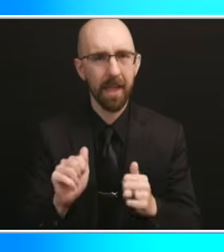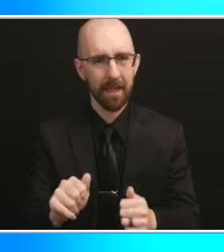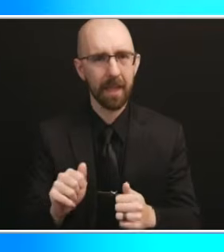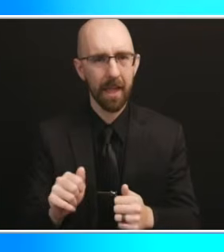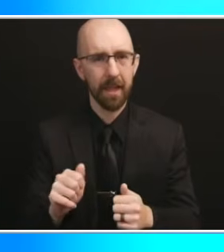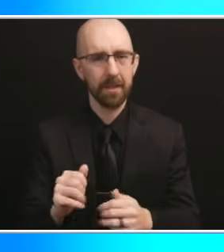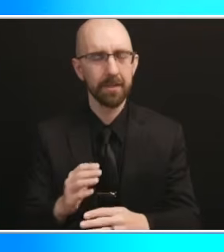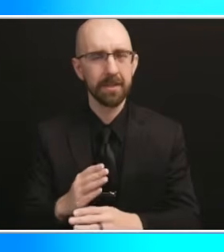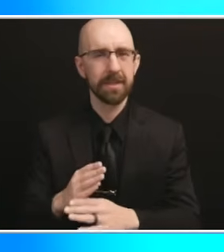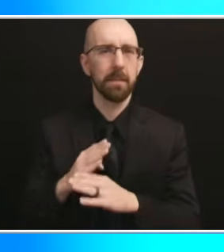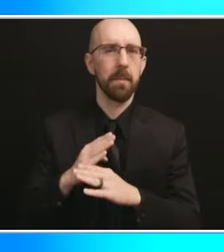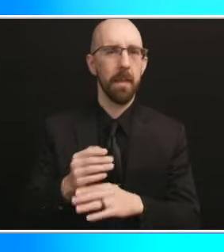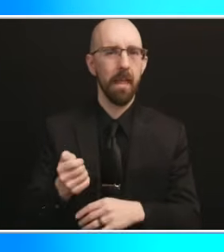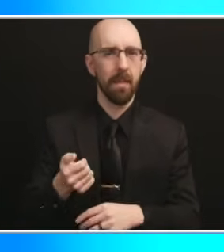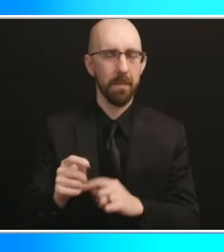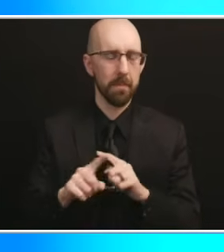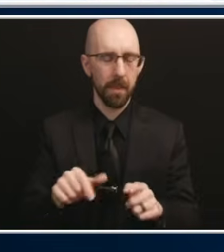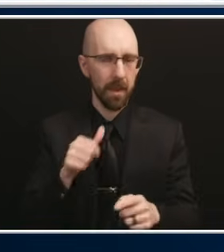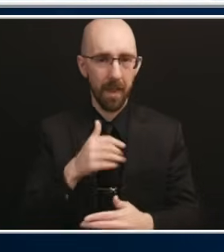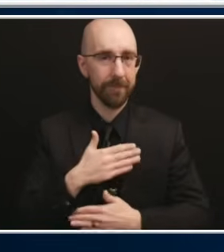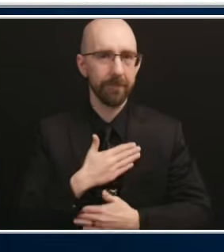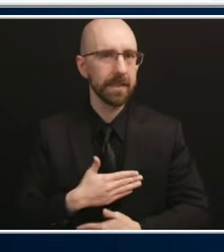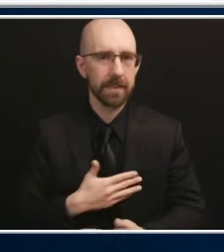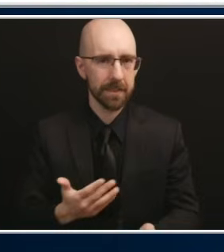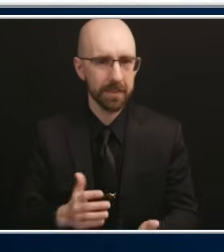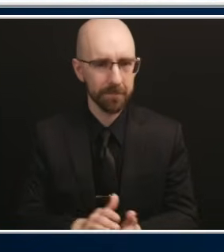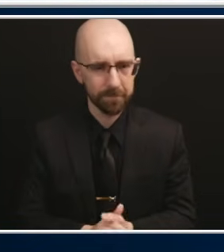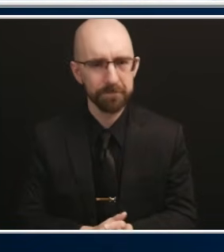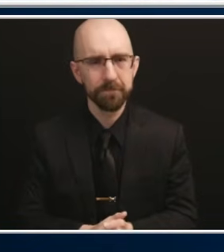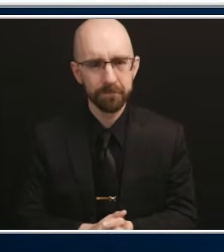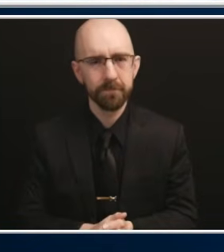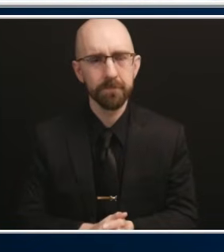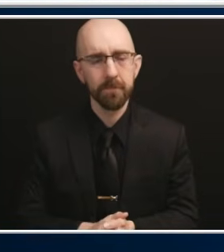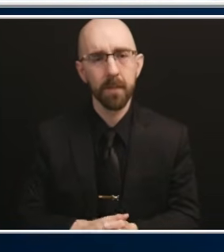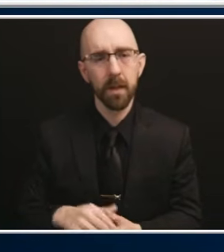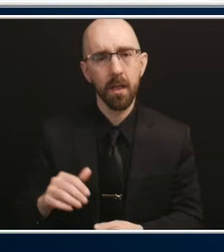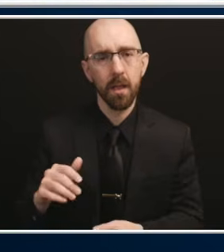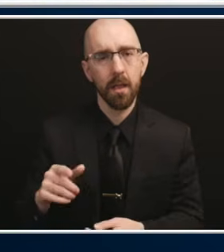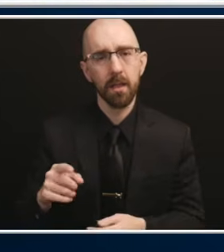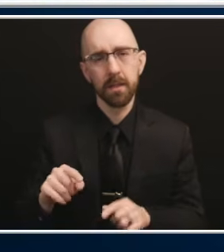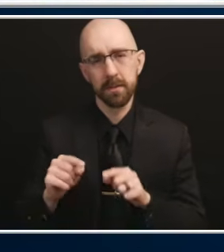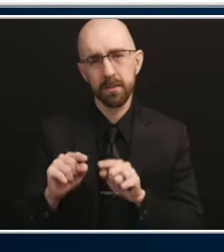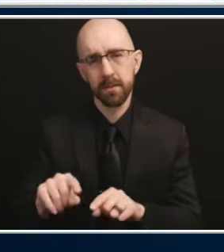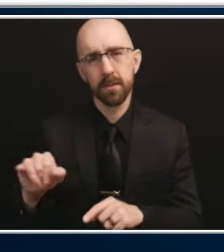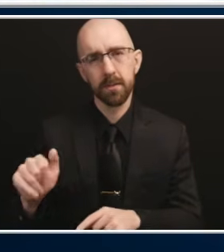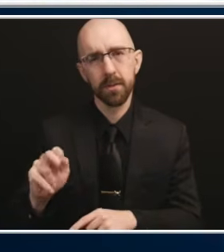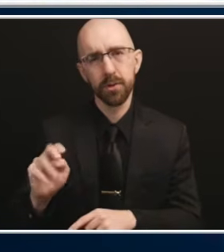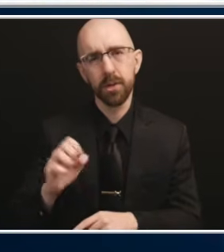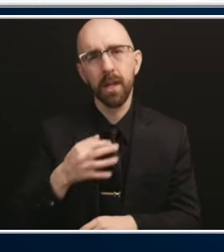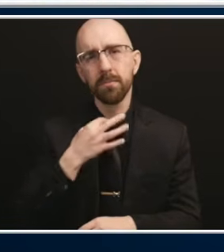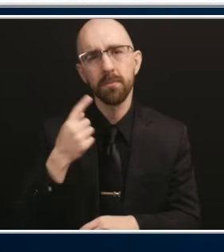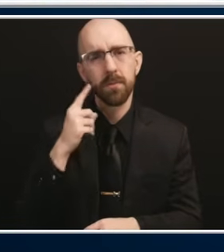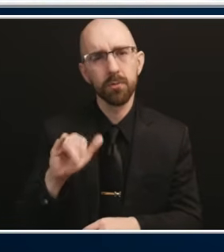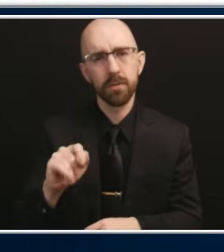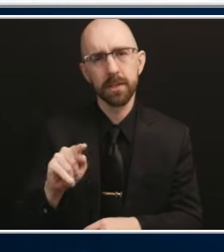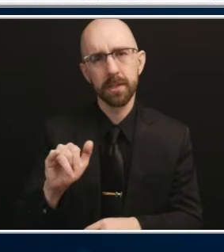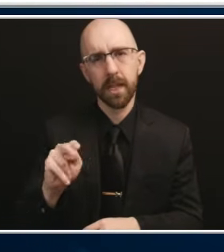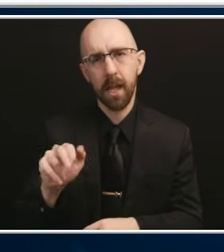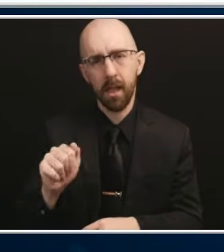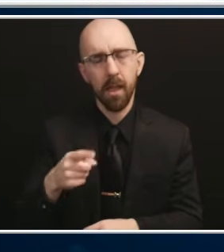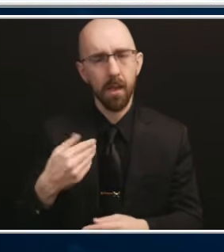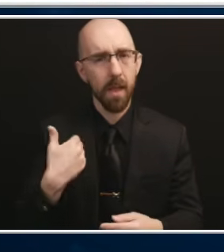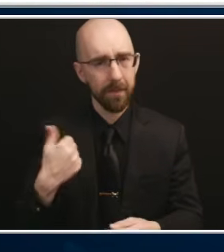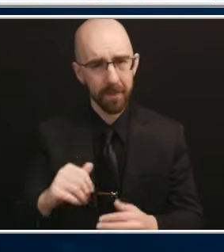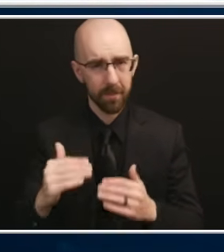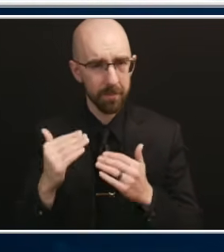but not physically. Along those lines, Jane has another question for Christina on if you have any limitations.